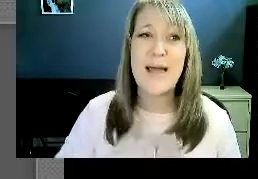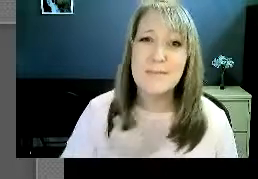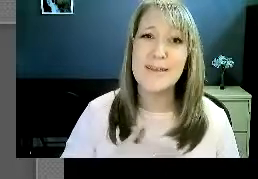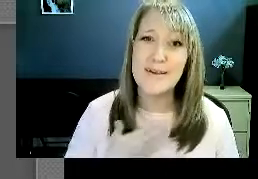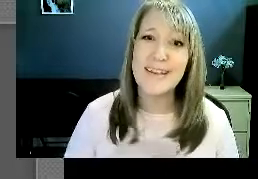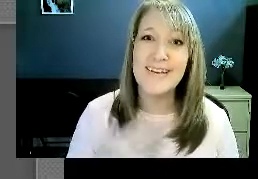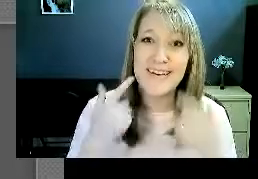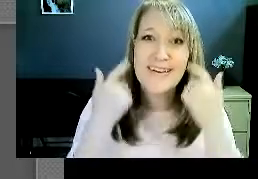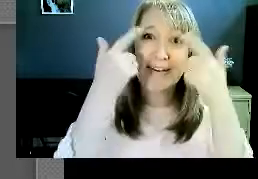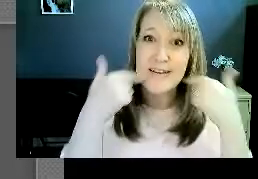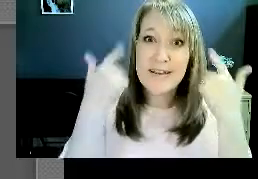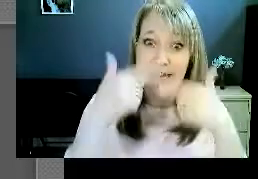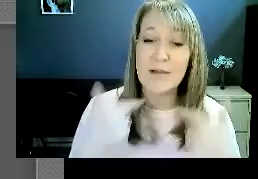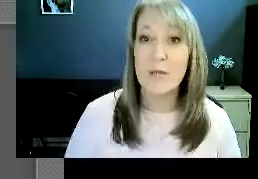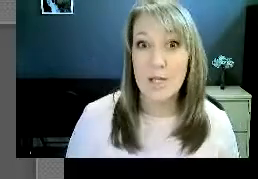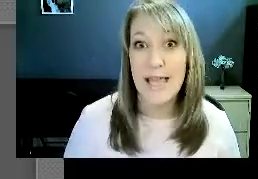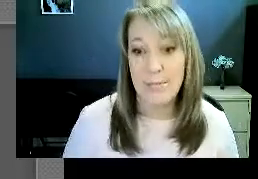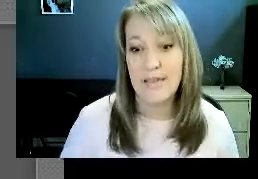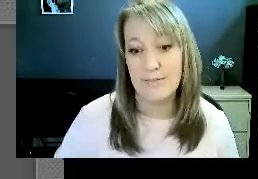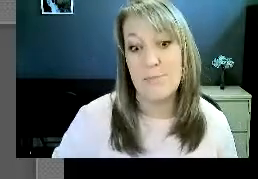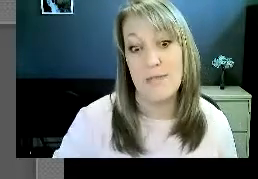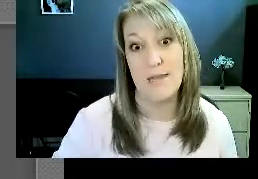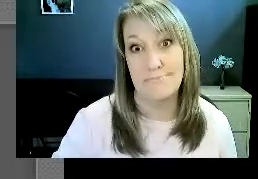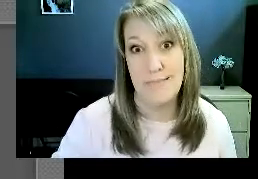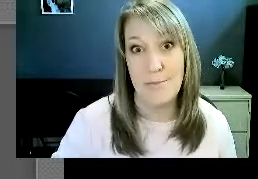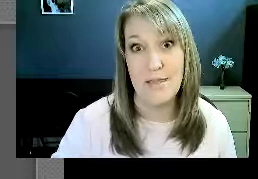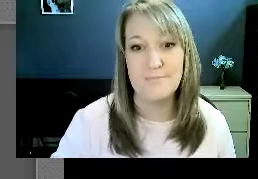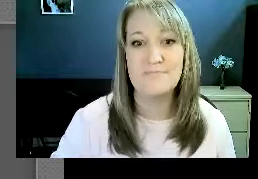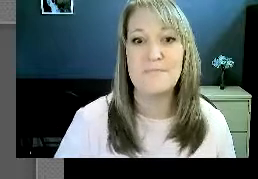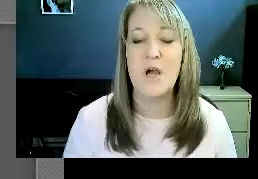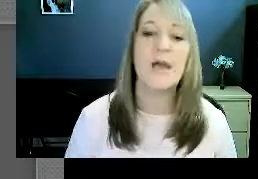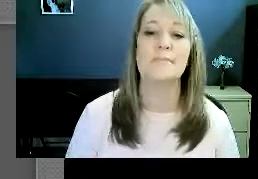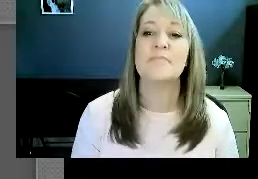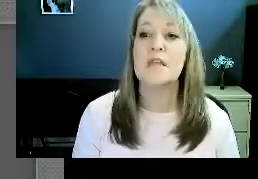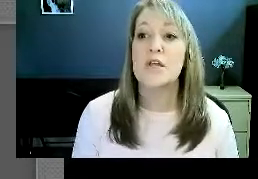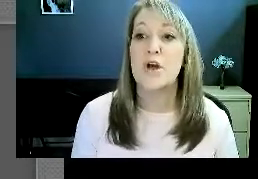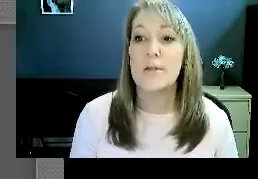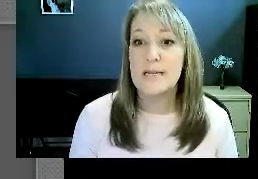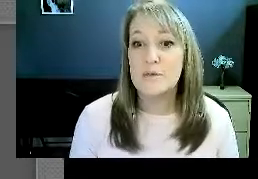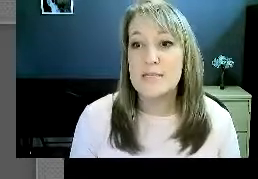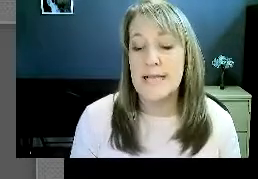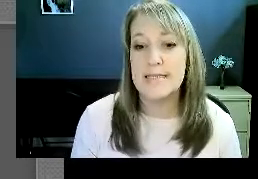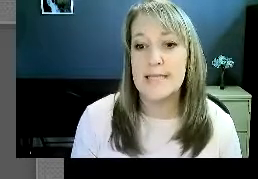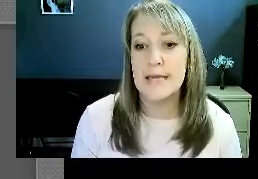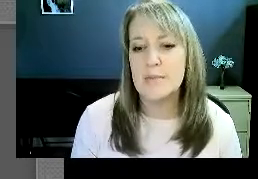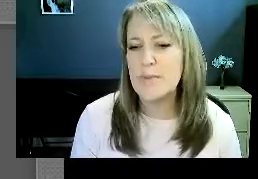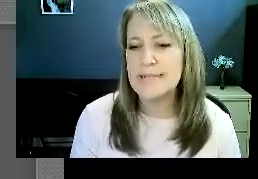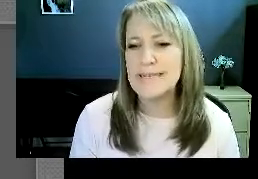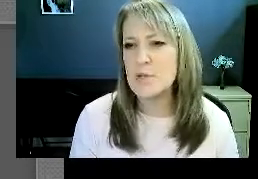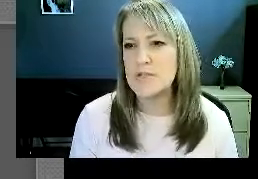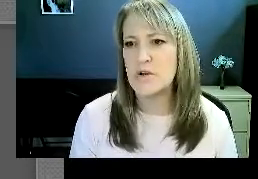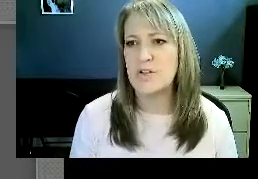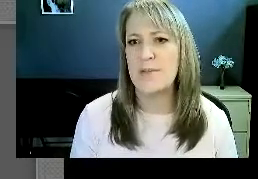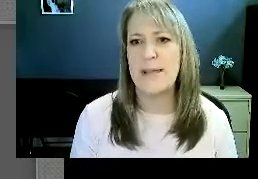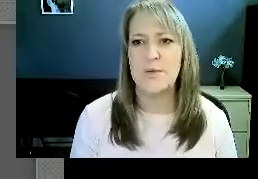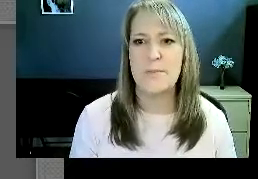I'm happy you're here, I will look happy if I mean happy. Okay, non-manual signs. You may see